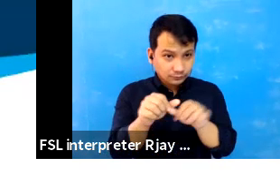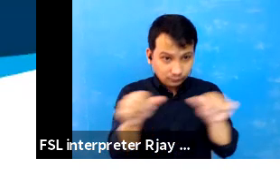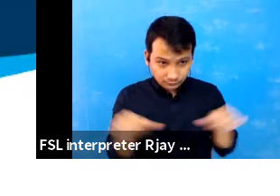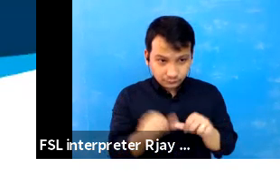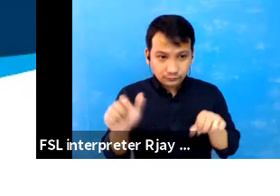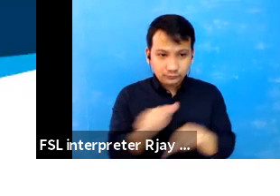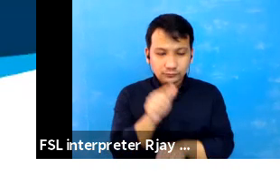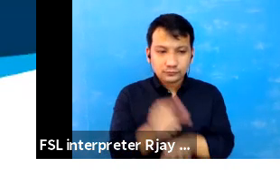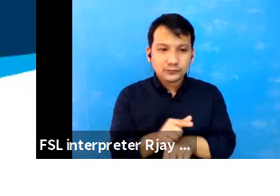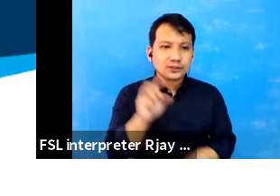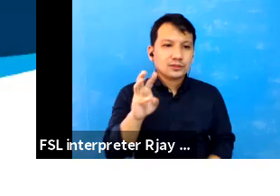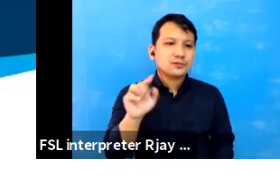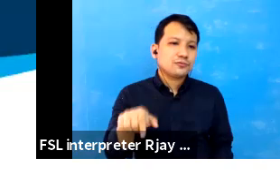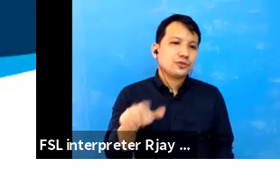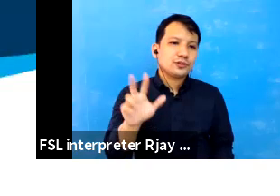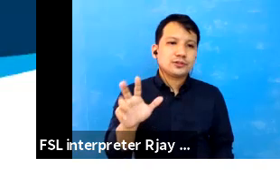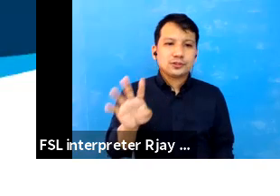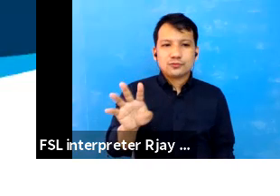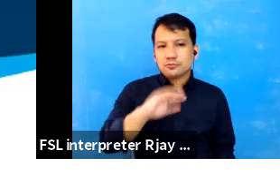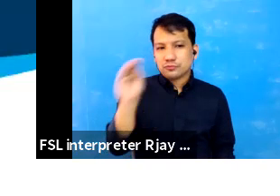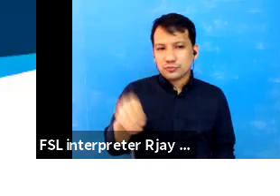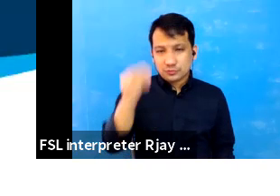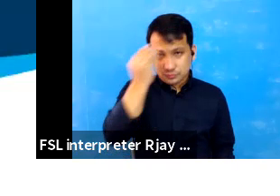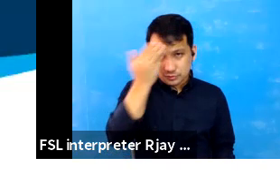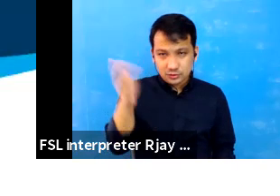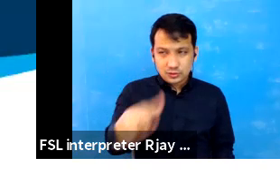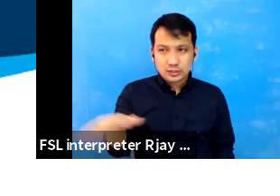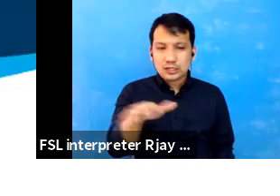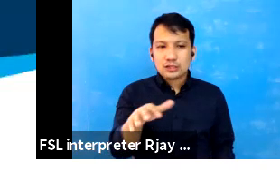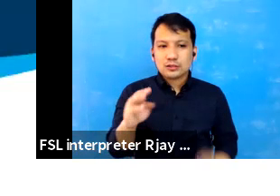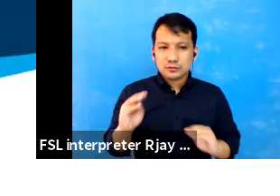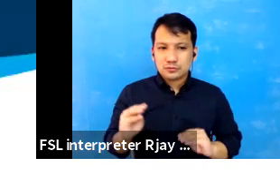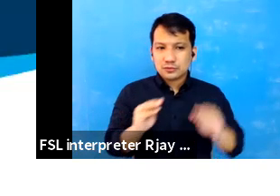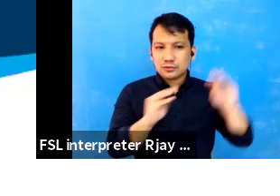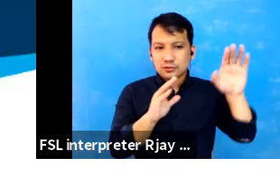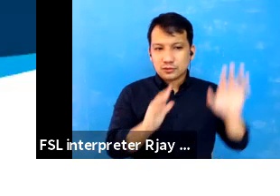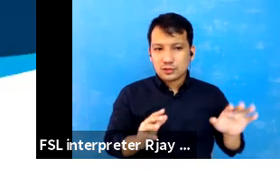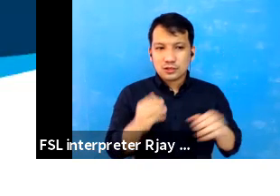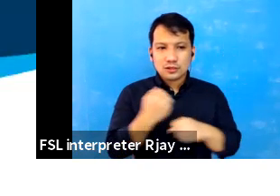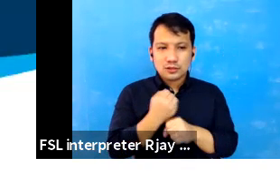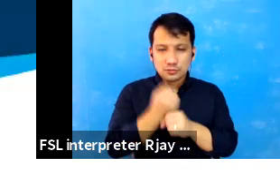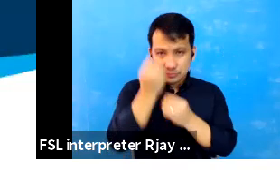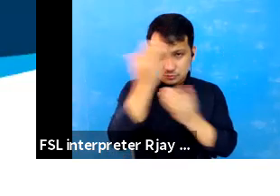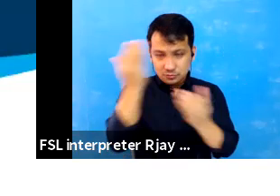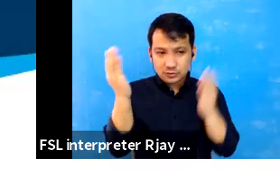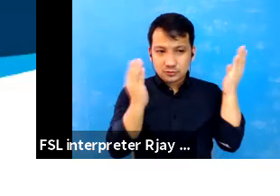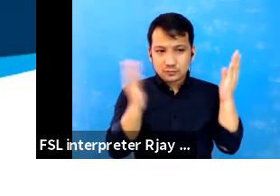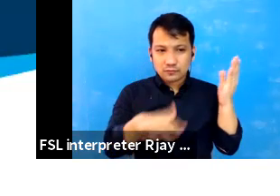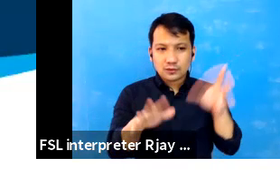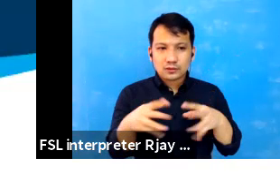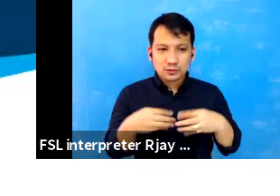16.34% are generally mountainous making health services